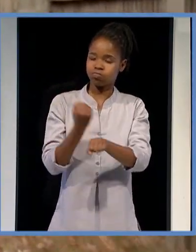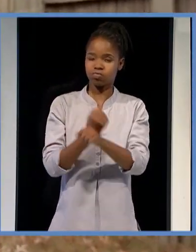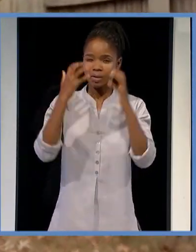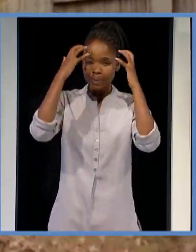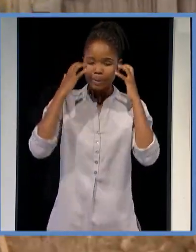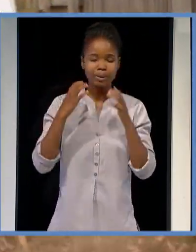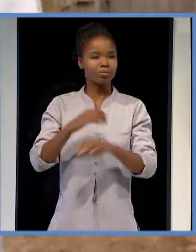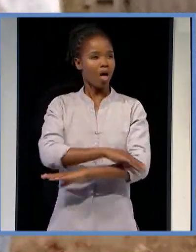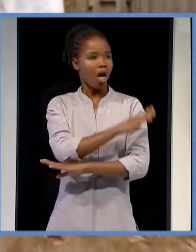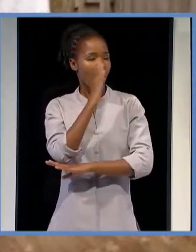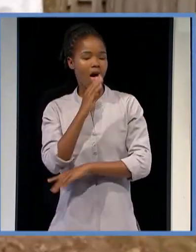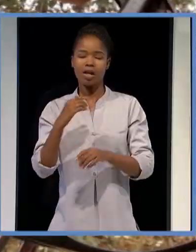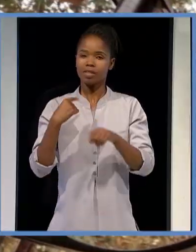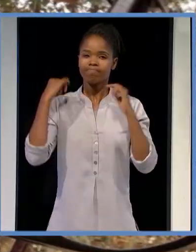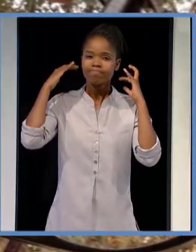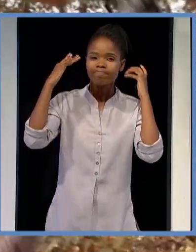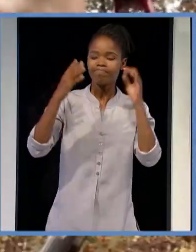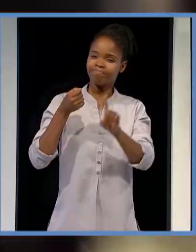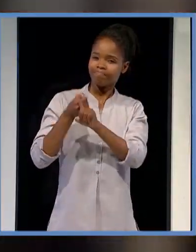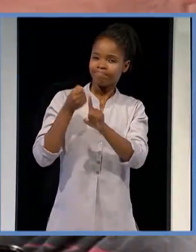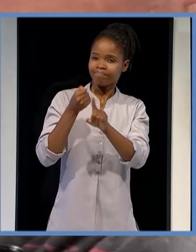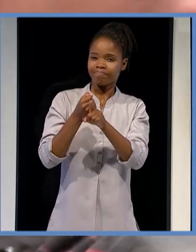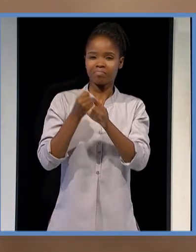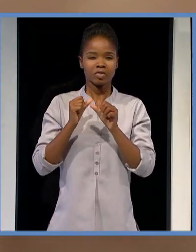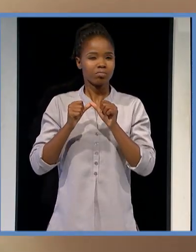eat, breathe, sleep, archery, and I shot.